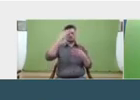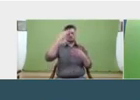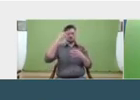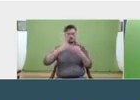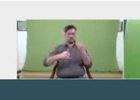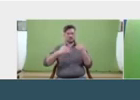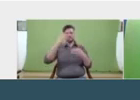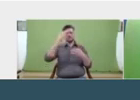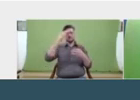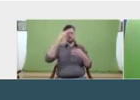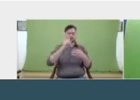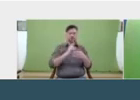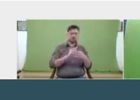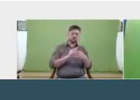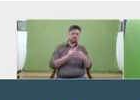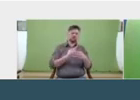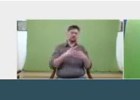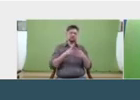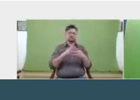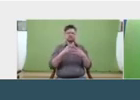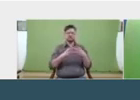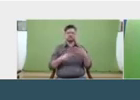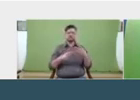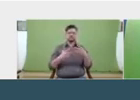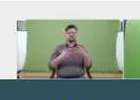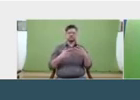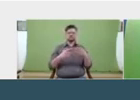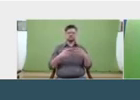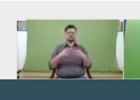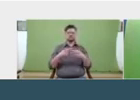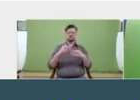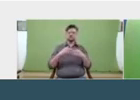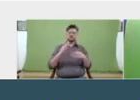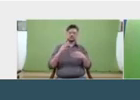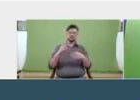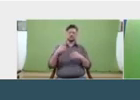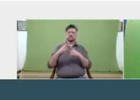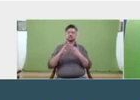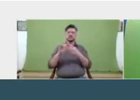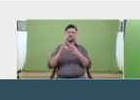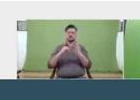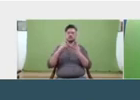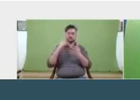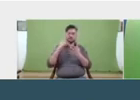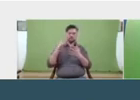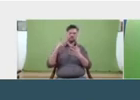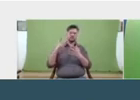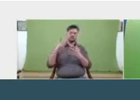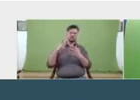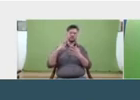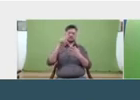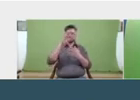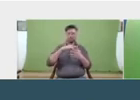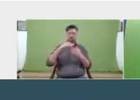speak again except khasi and kashmiri uh sov okay in india and head